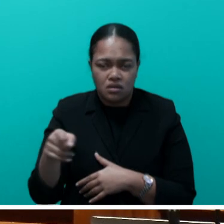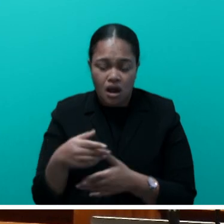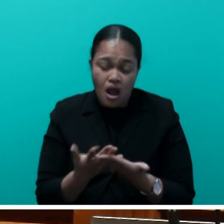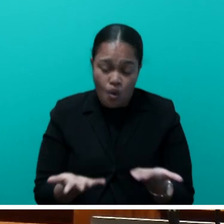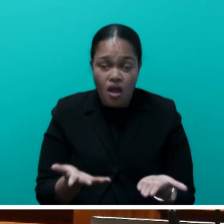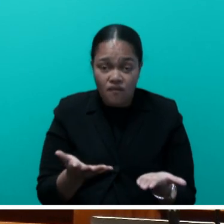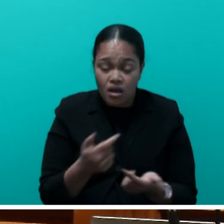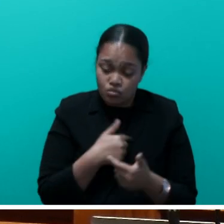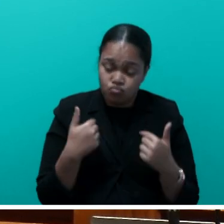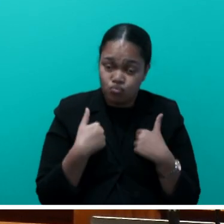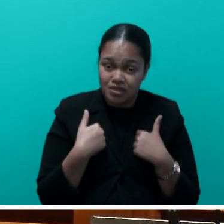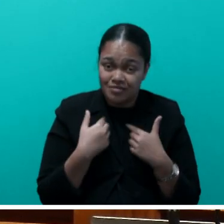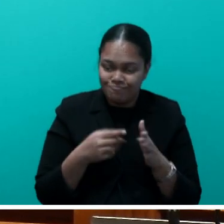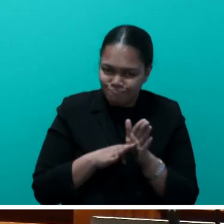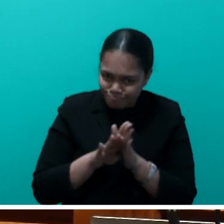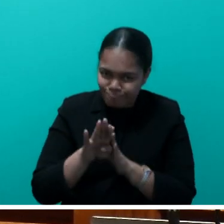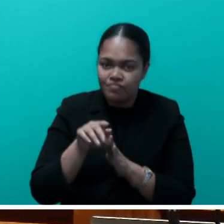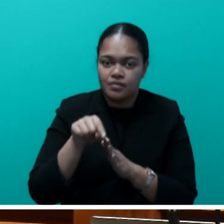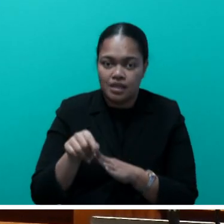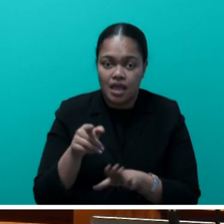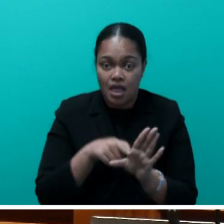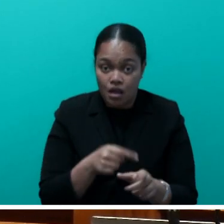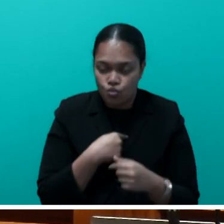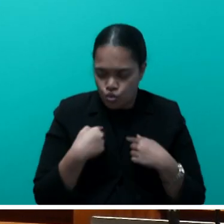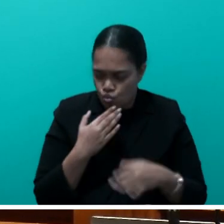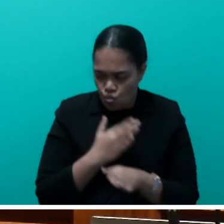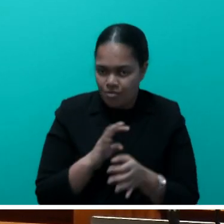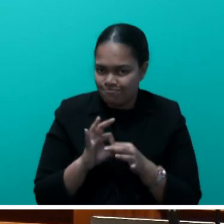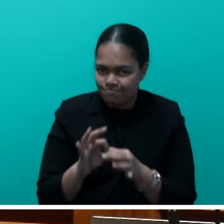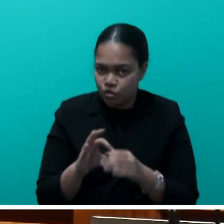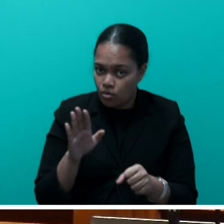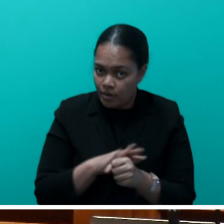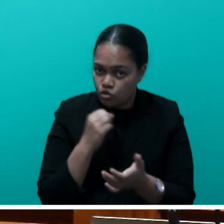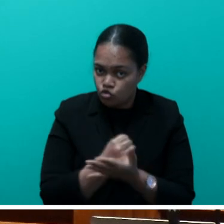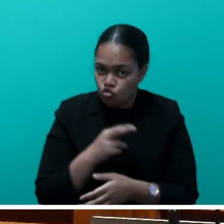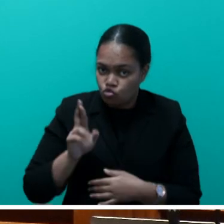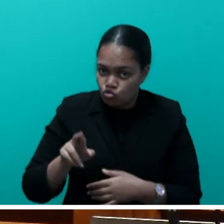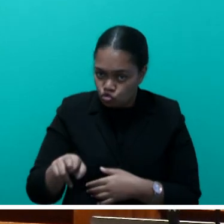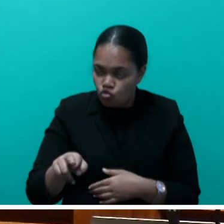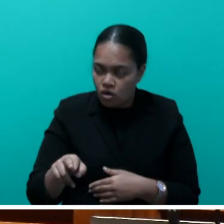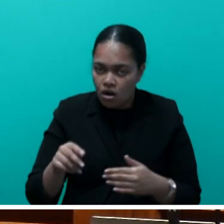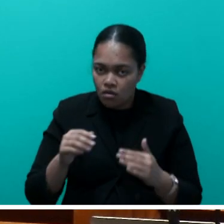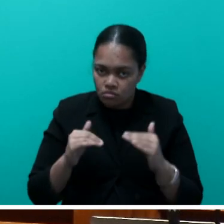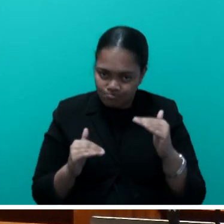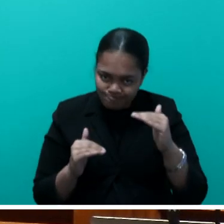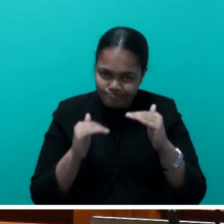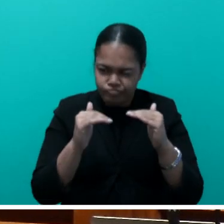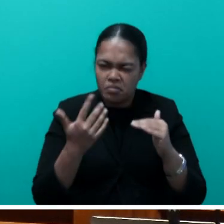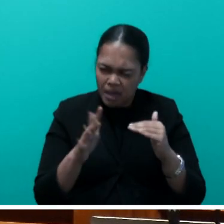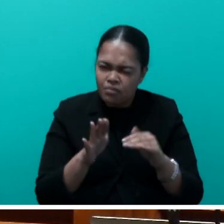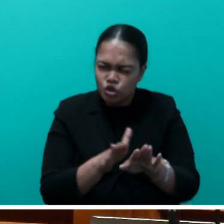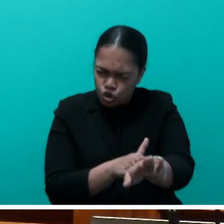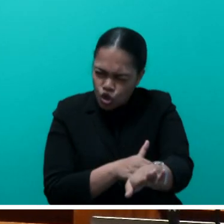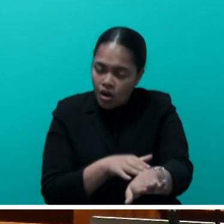progress together in this new era, we are working towards ensuring that the needs of our rural populace are met, maybe slowly, but